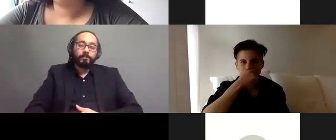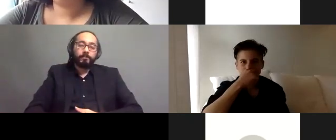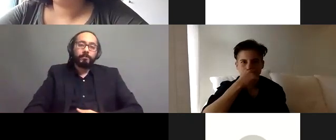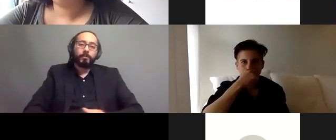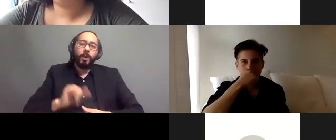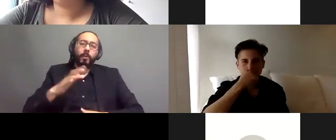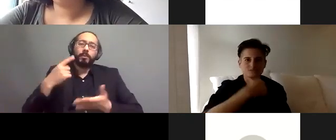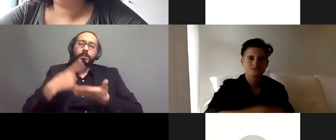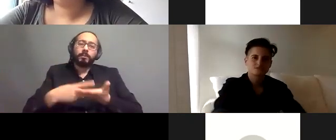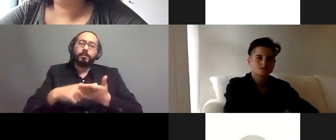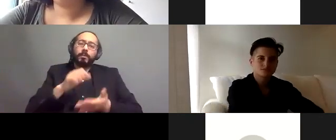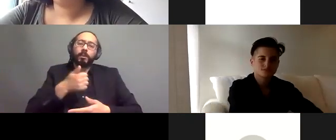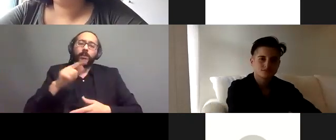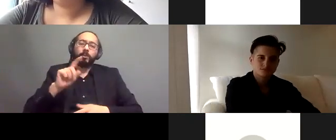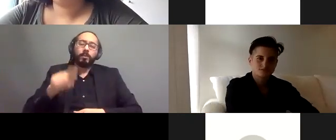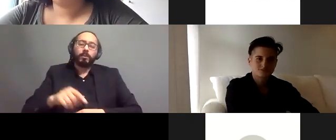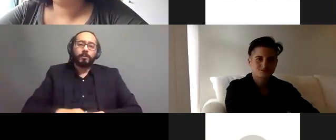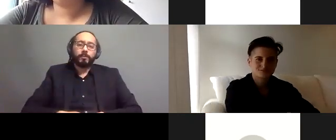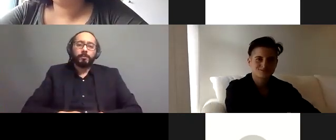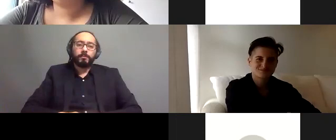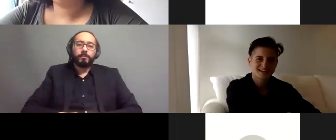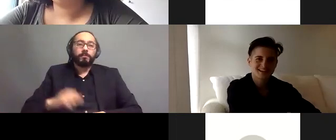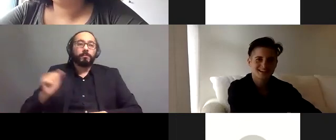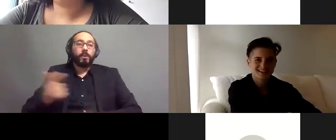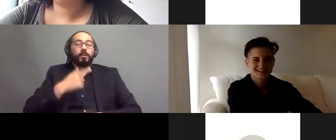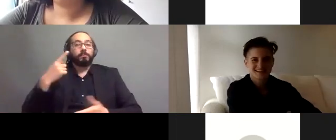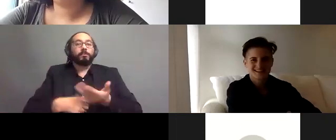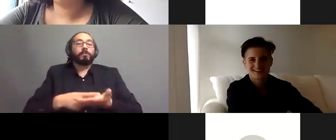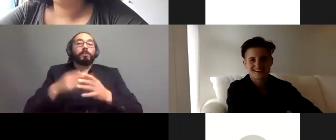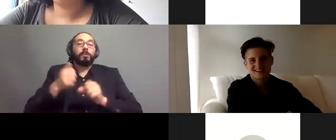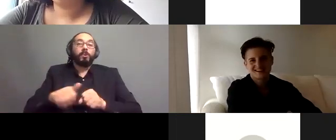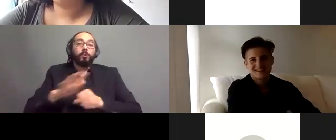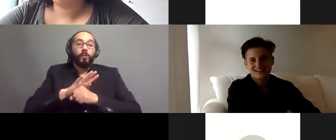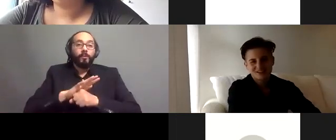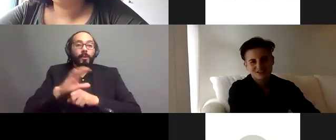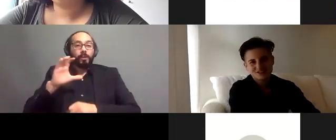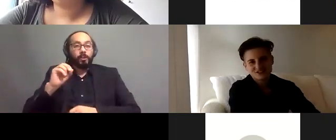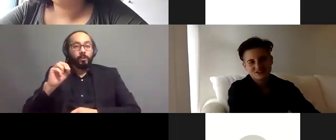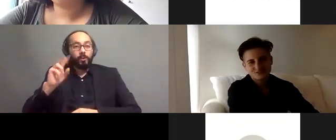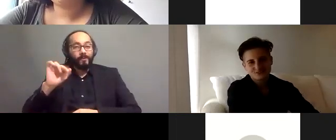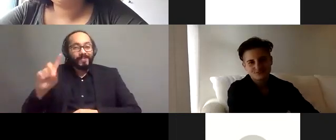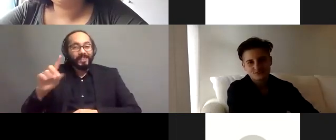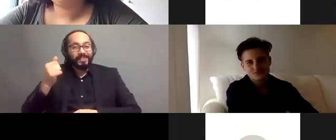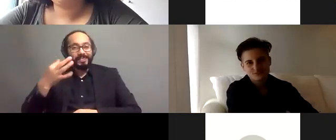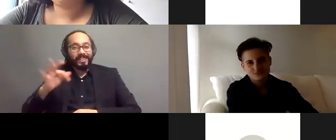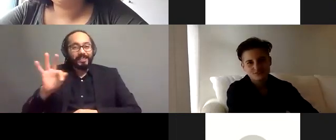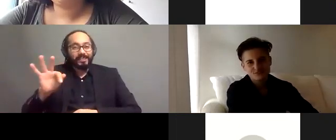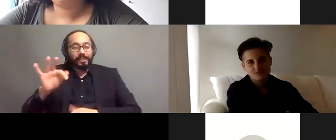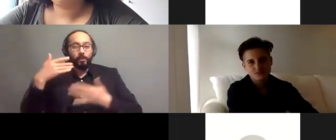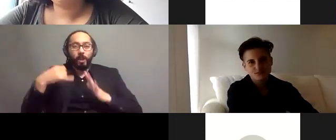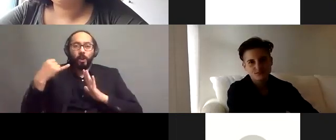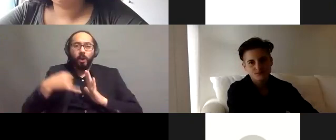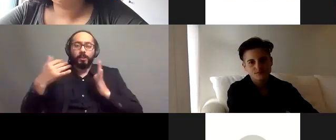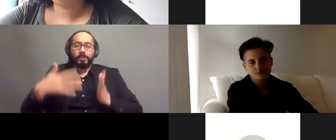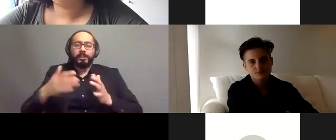all talk about COVID-19 as artists and how it's impacting your